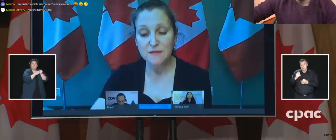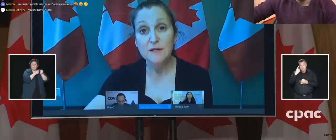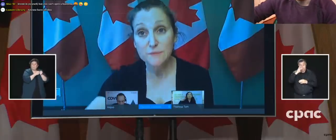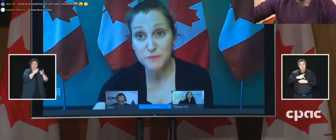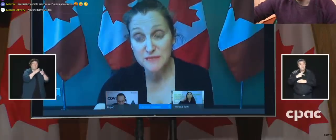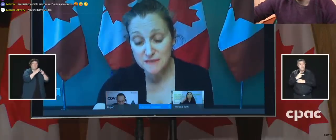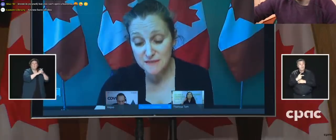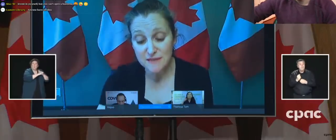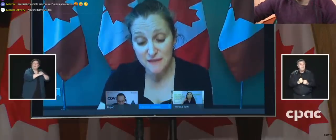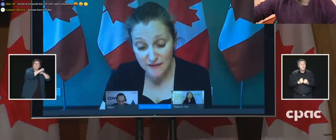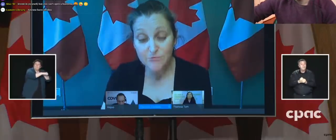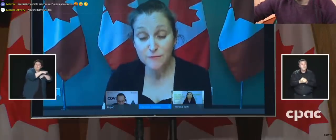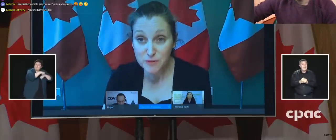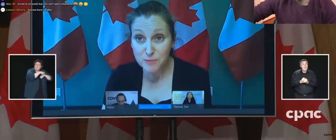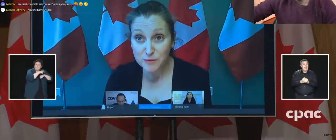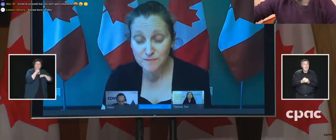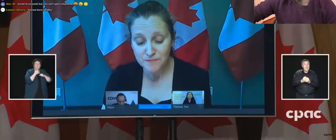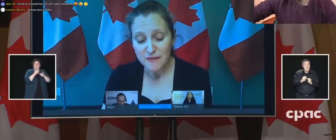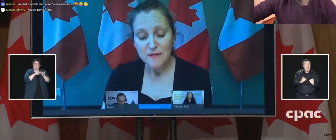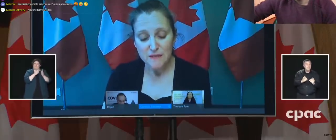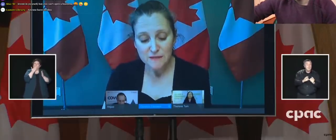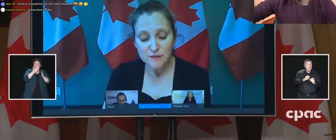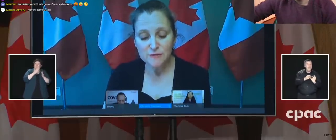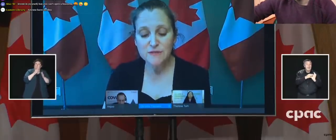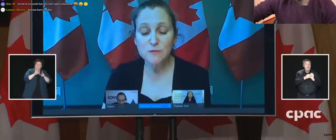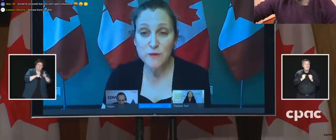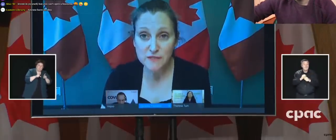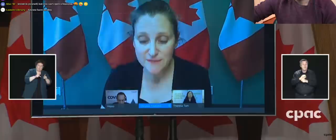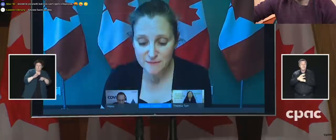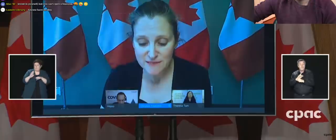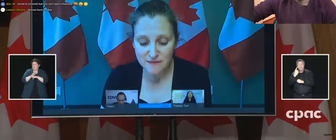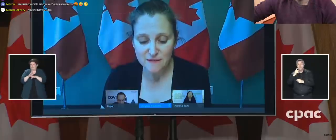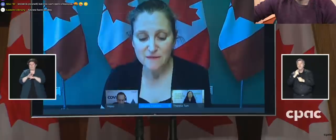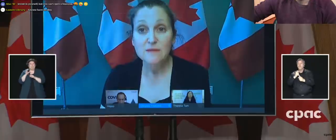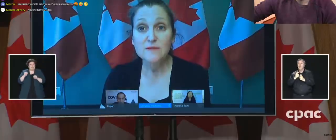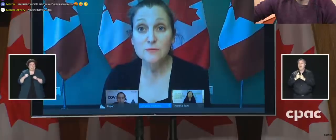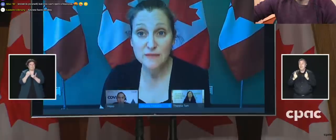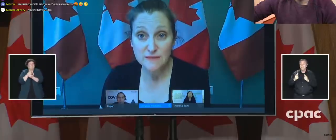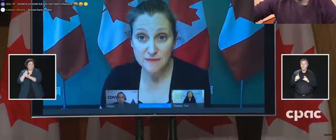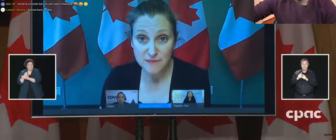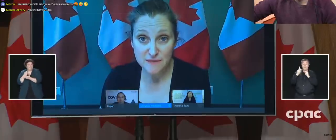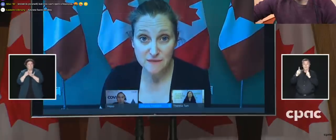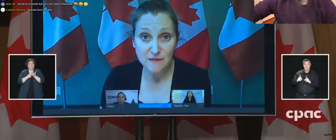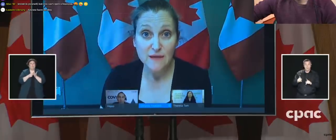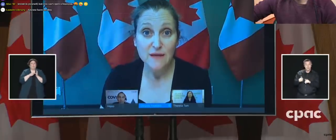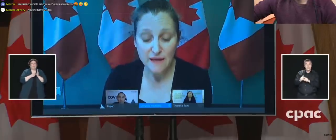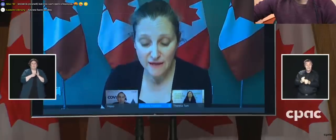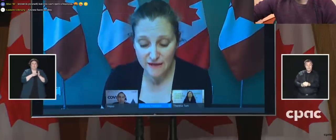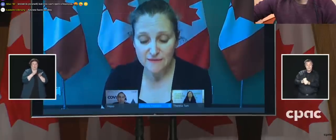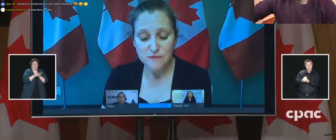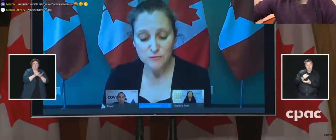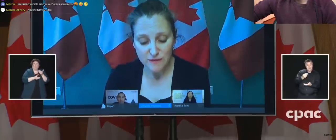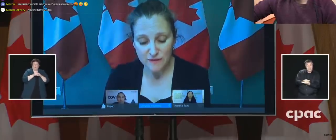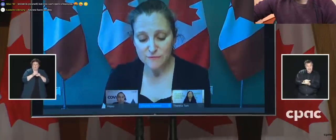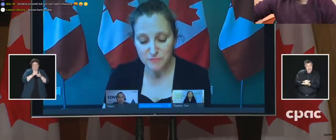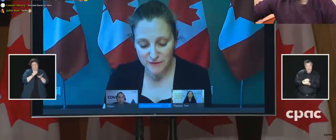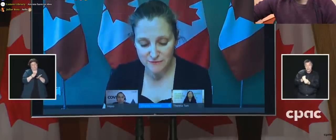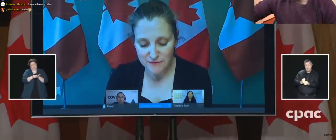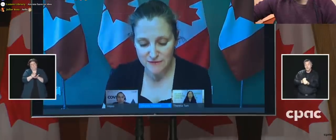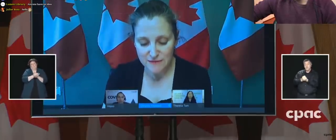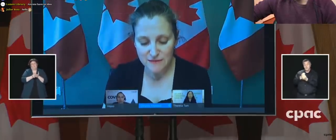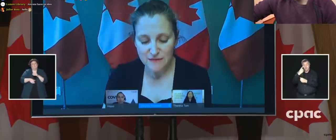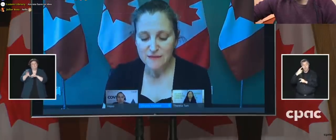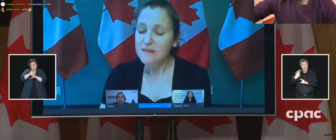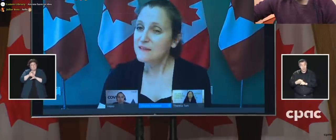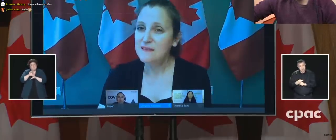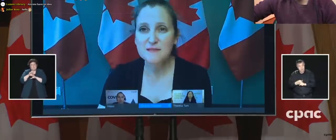programs for businesses and for people, including the wage subsidy, the rent subsidy, and recovery